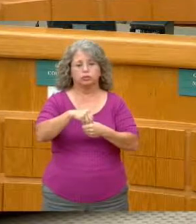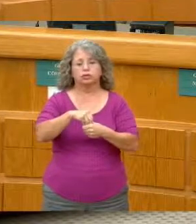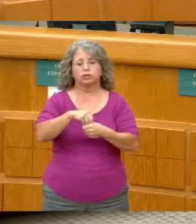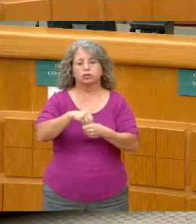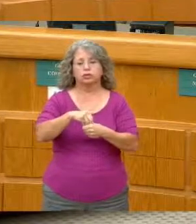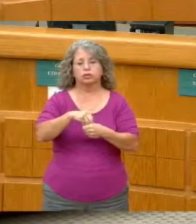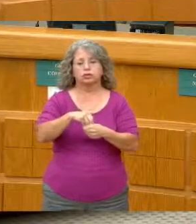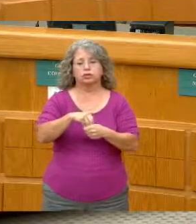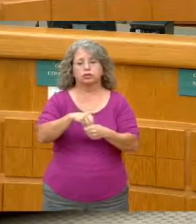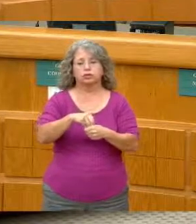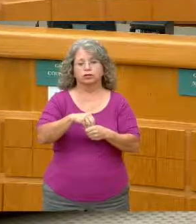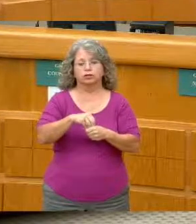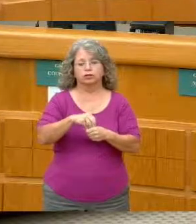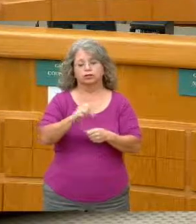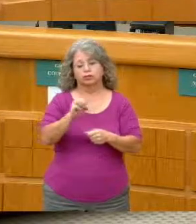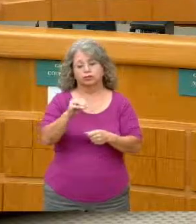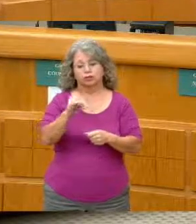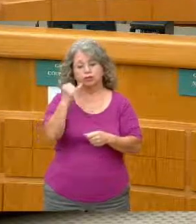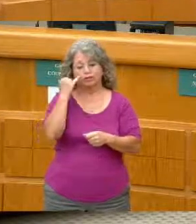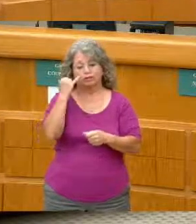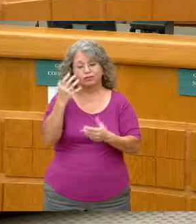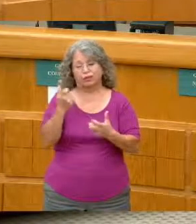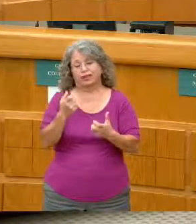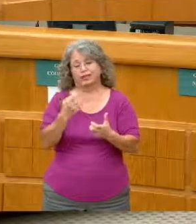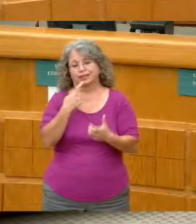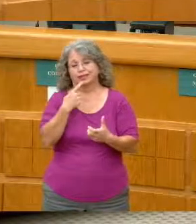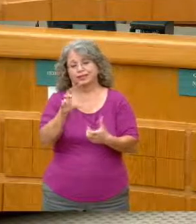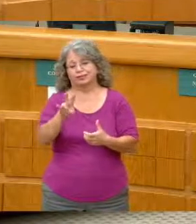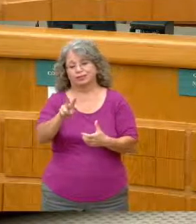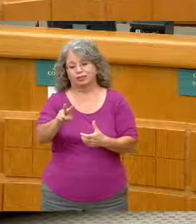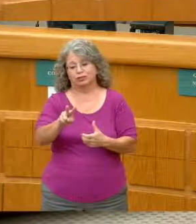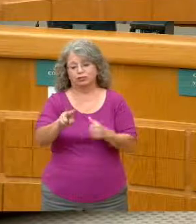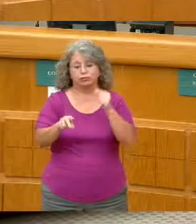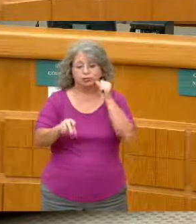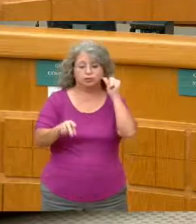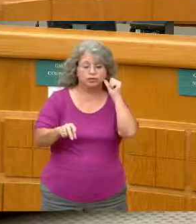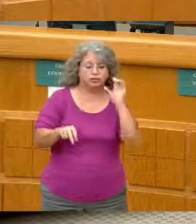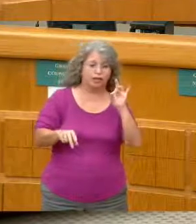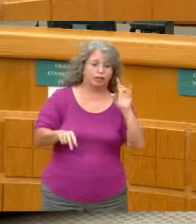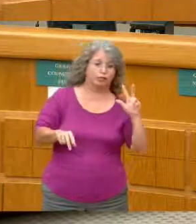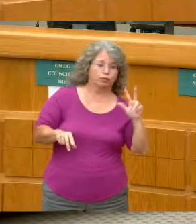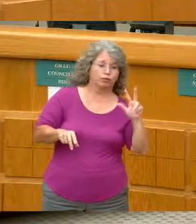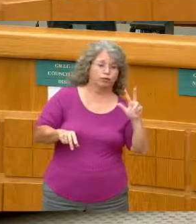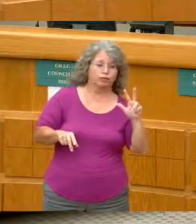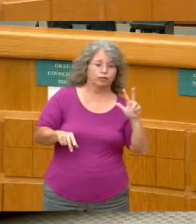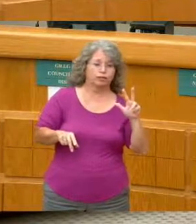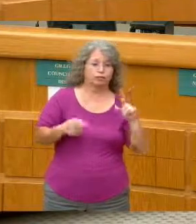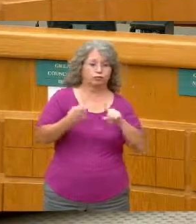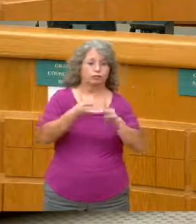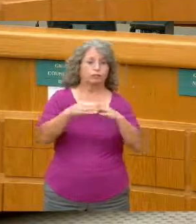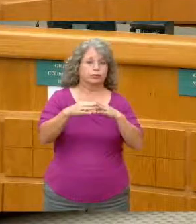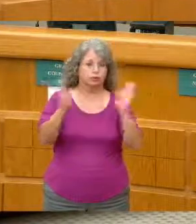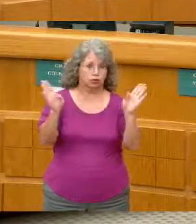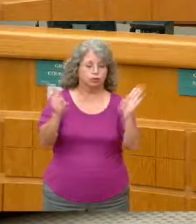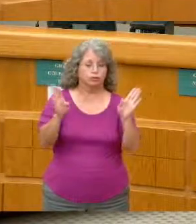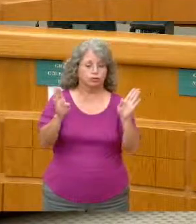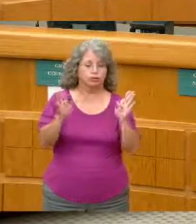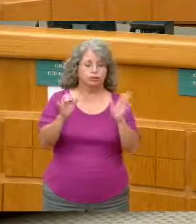And you want to use 72 to kind of compare it. So 72 today, say, compared to 83